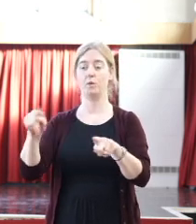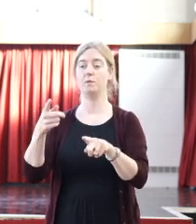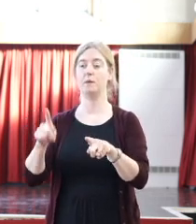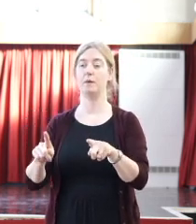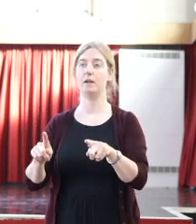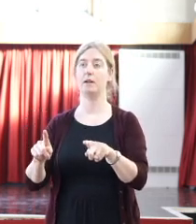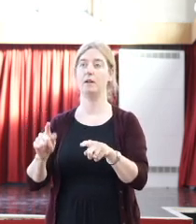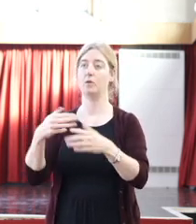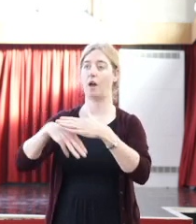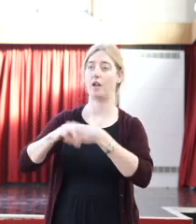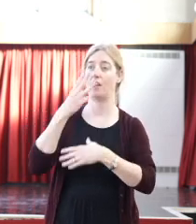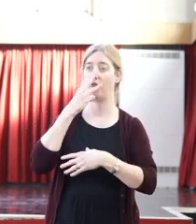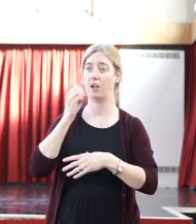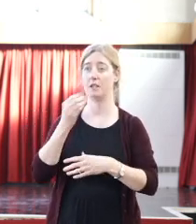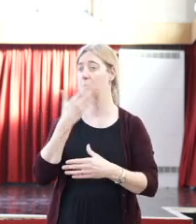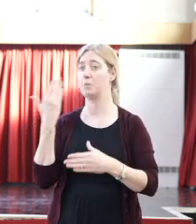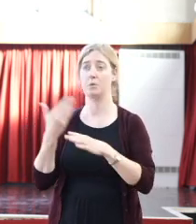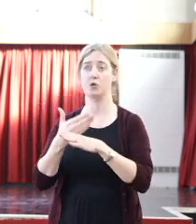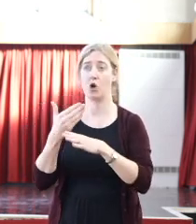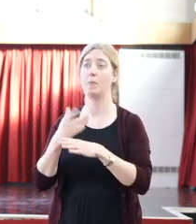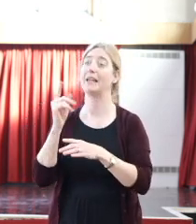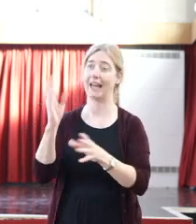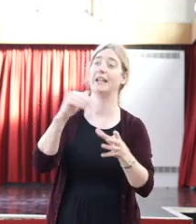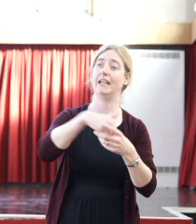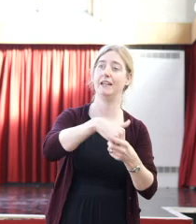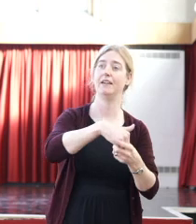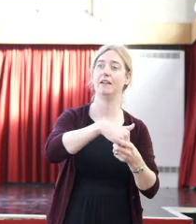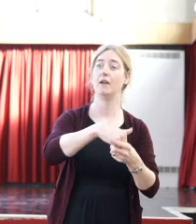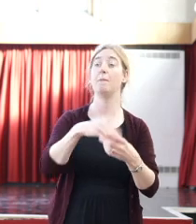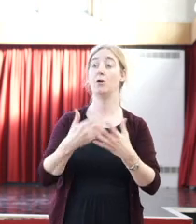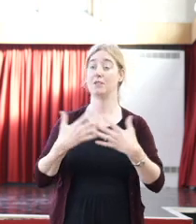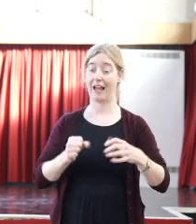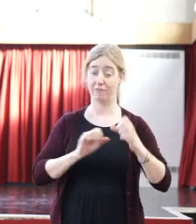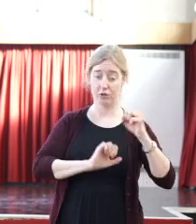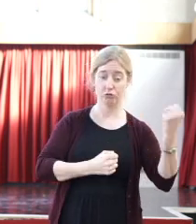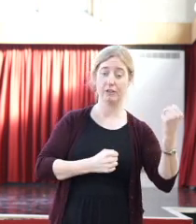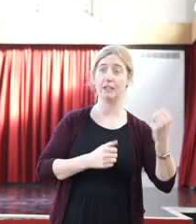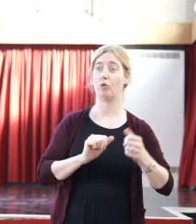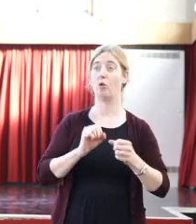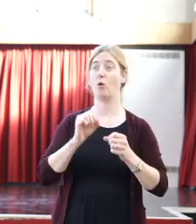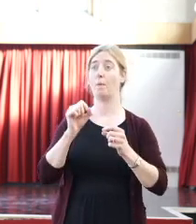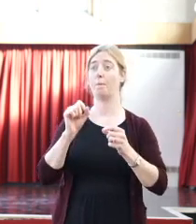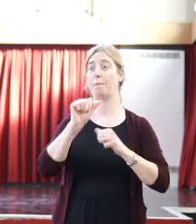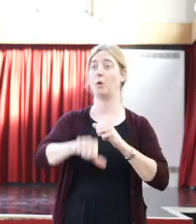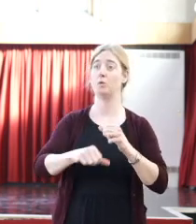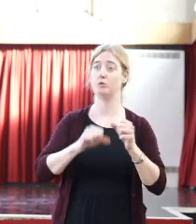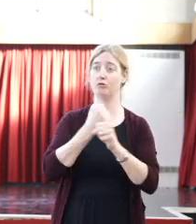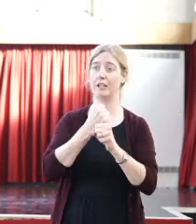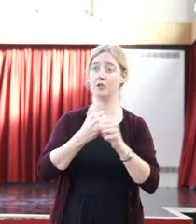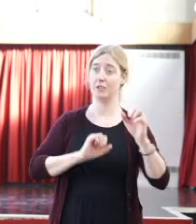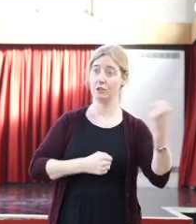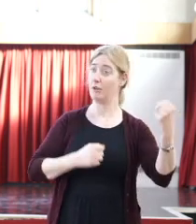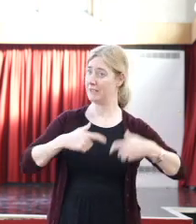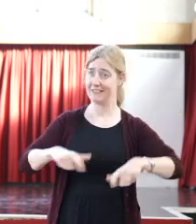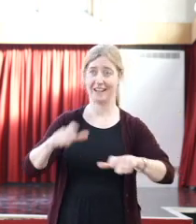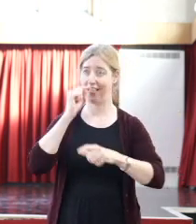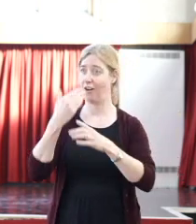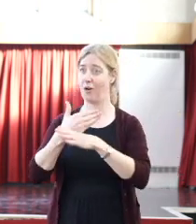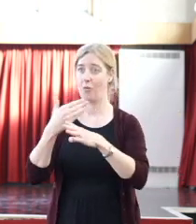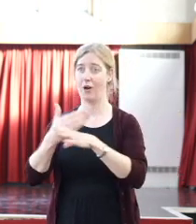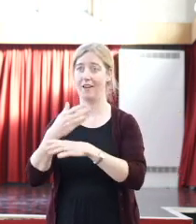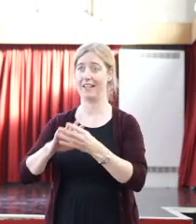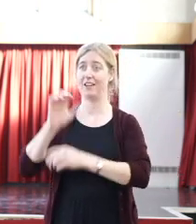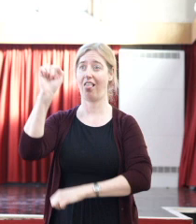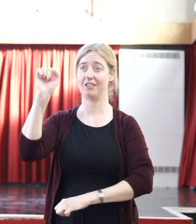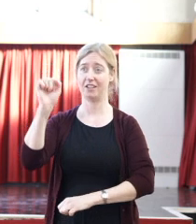under 30 and out of work, most with degrees or postgraduate degrees, but are unable to gain employment in the cultural